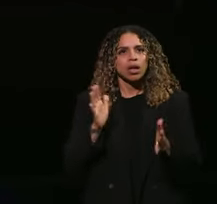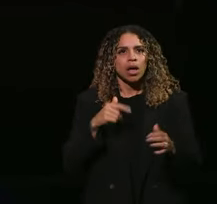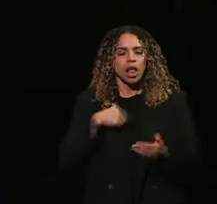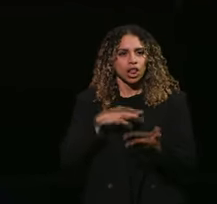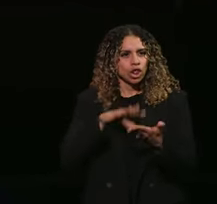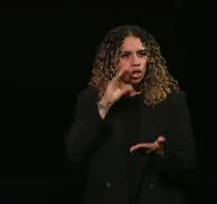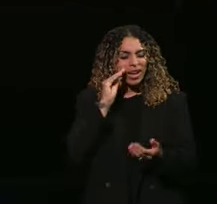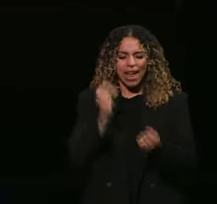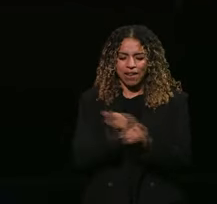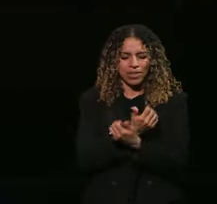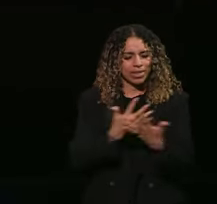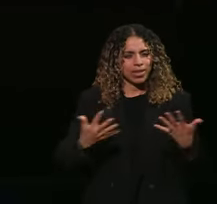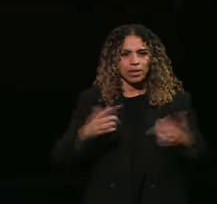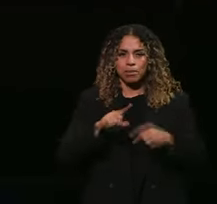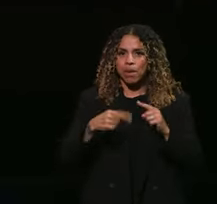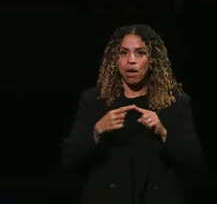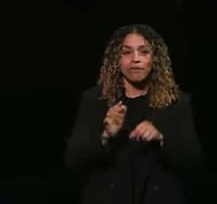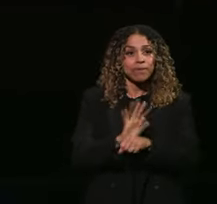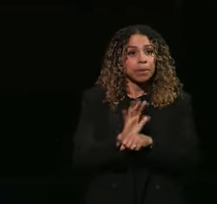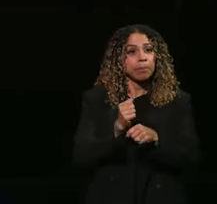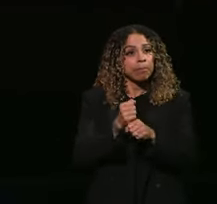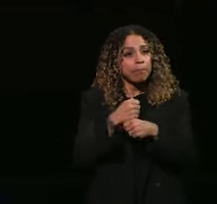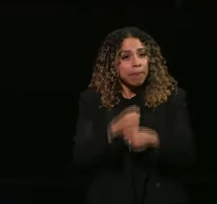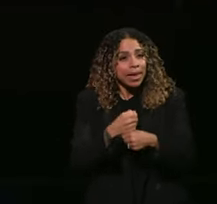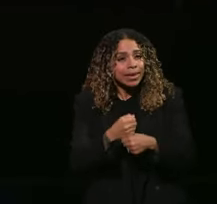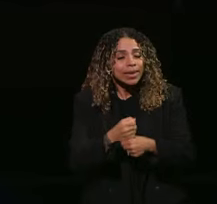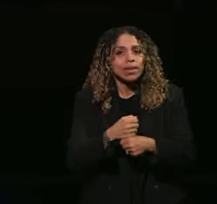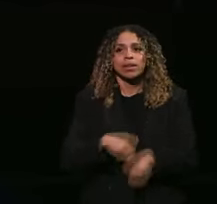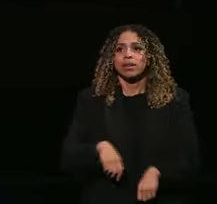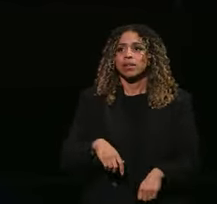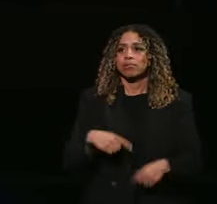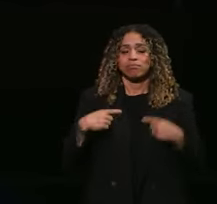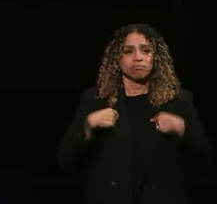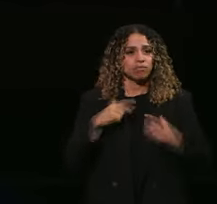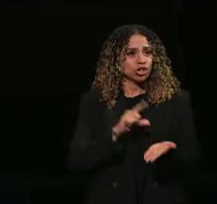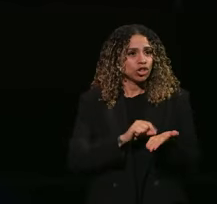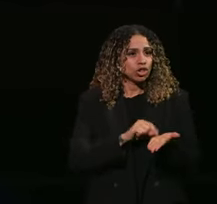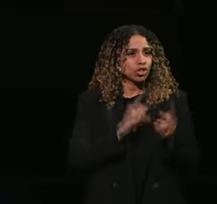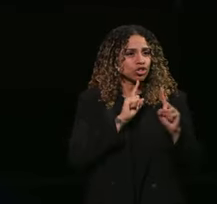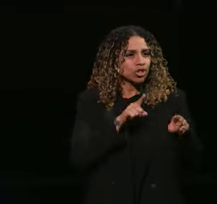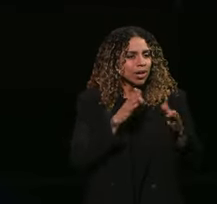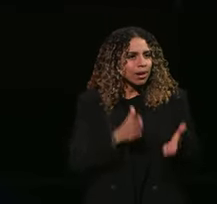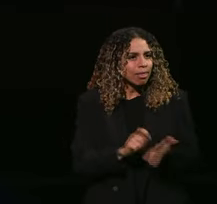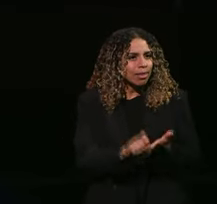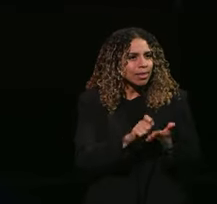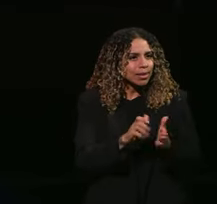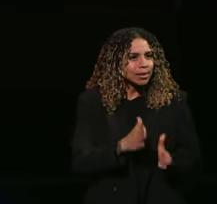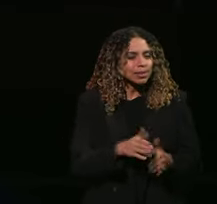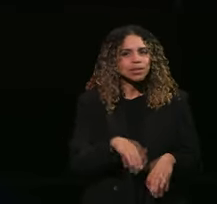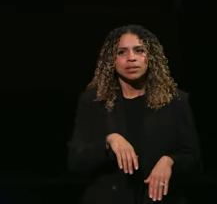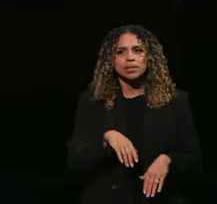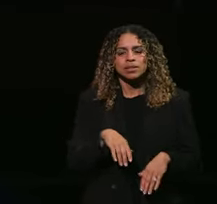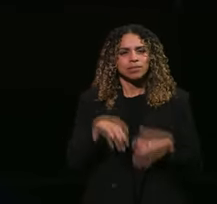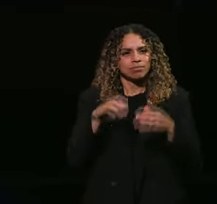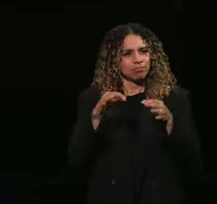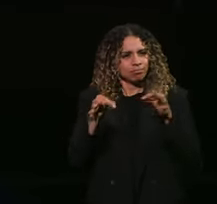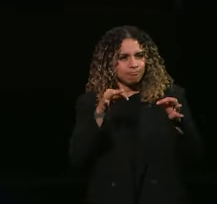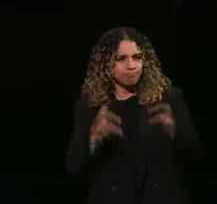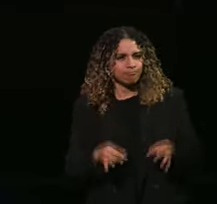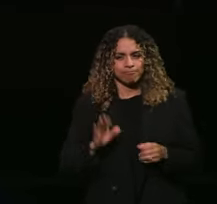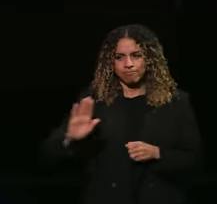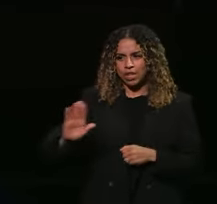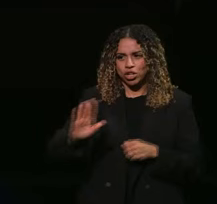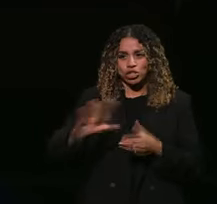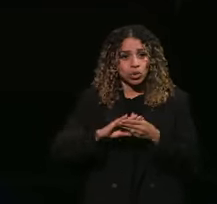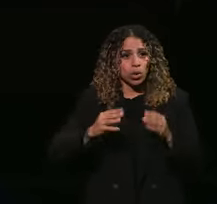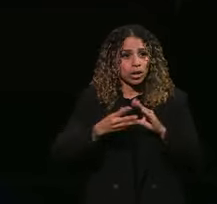about filmmaking, about being a journalist, being a storyteller there. But also I learned to survive.